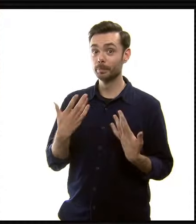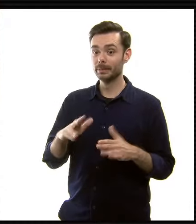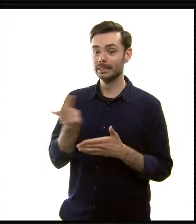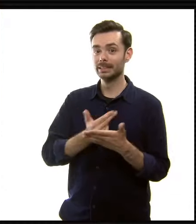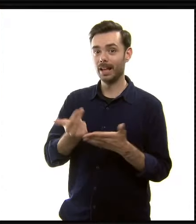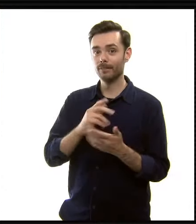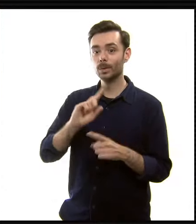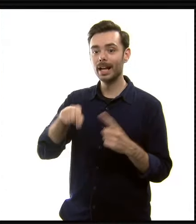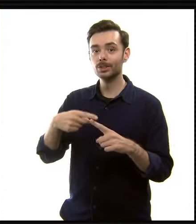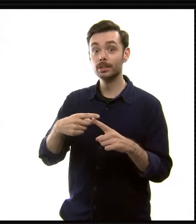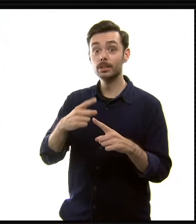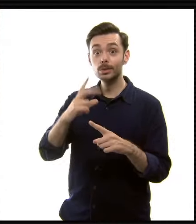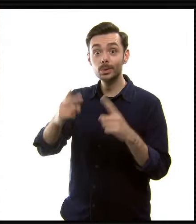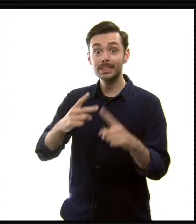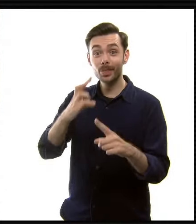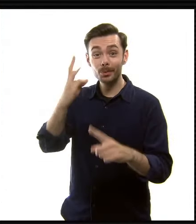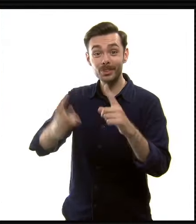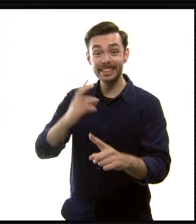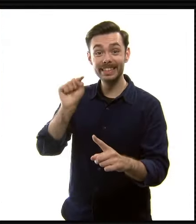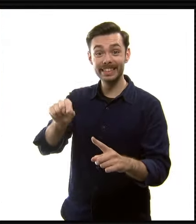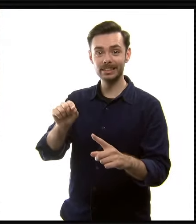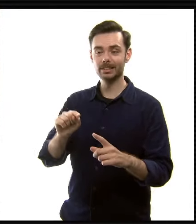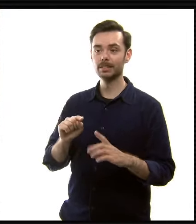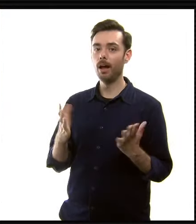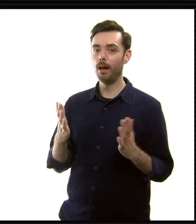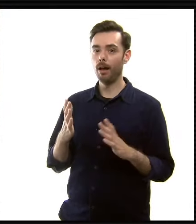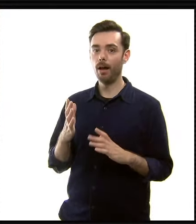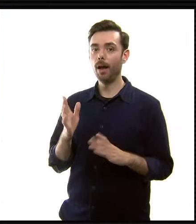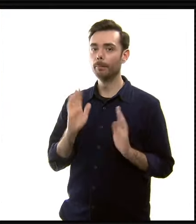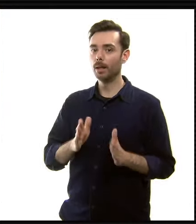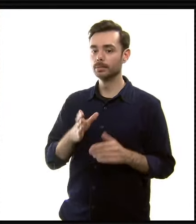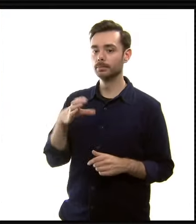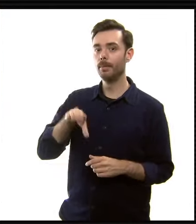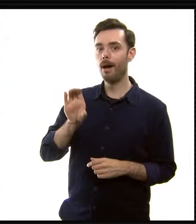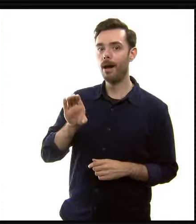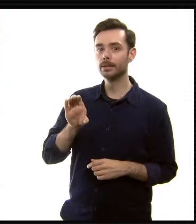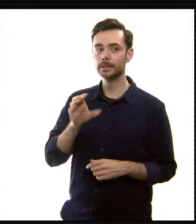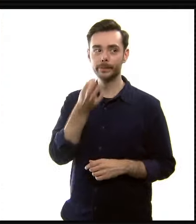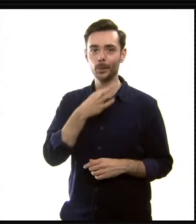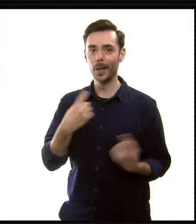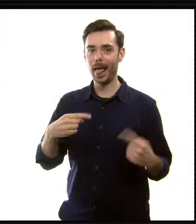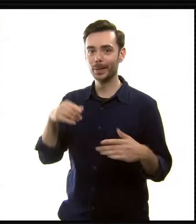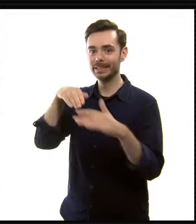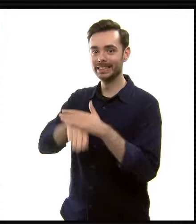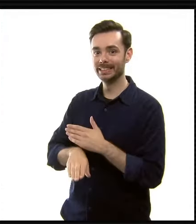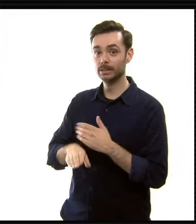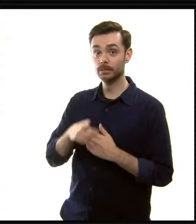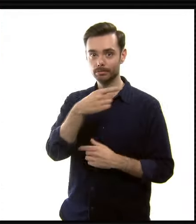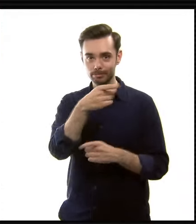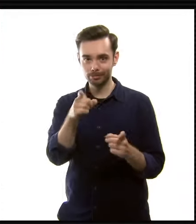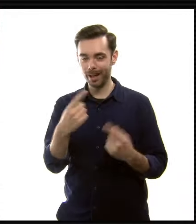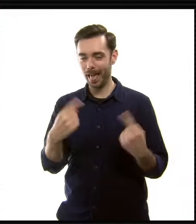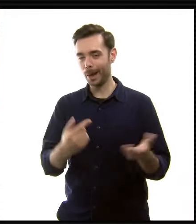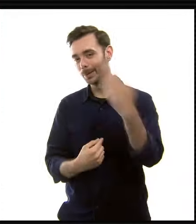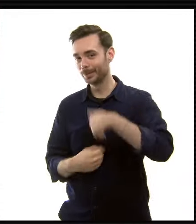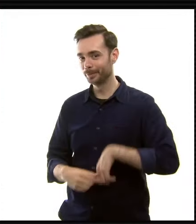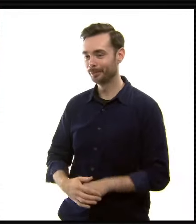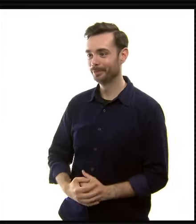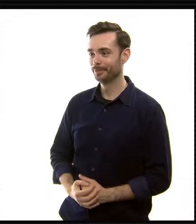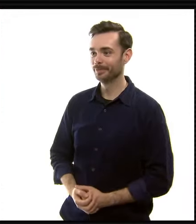are being developed. Very few people can go inside, and today you're going in with me. Are you ready? Let's go.